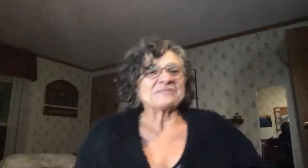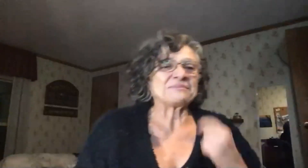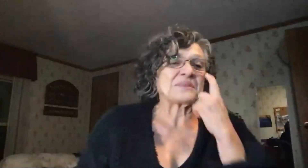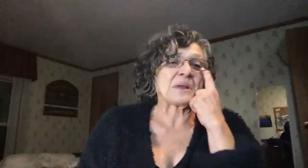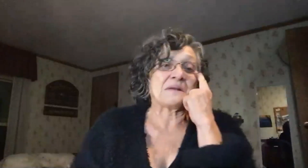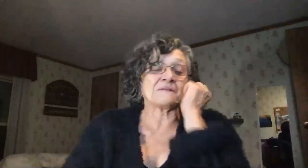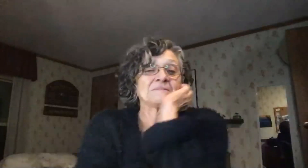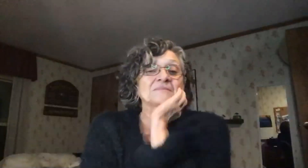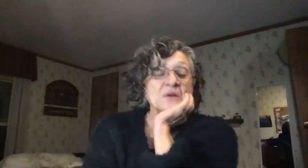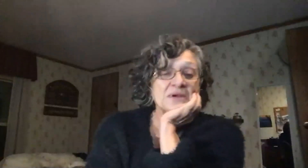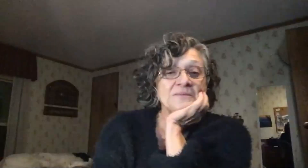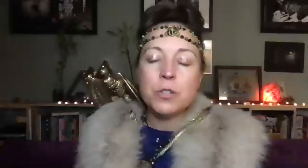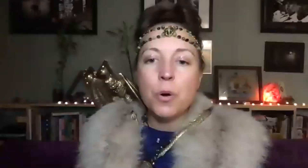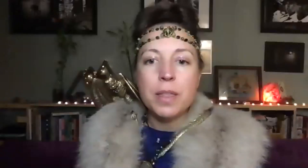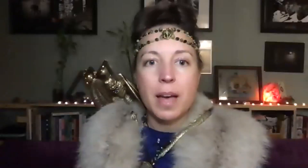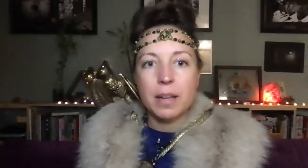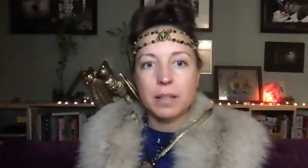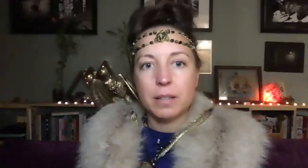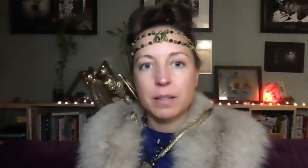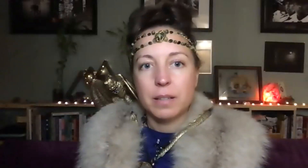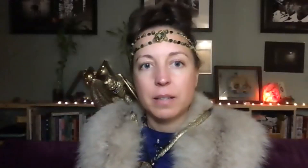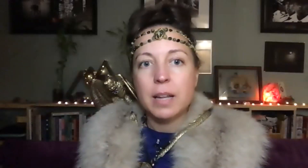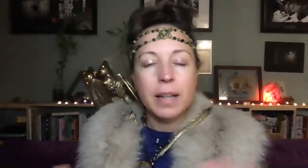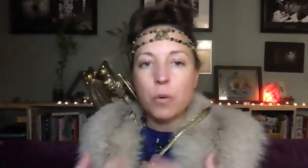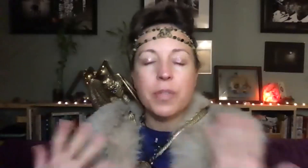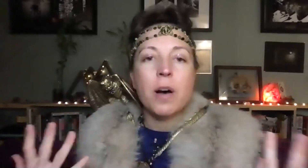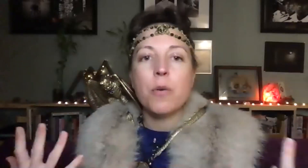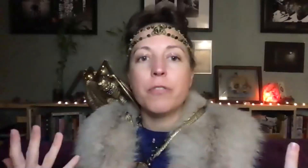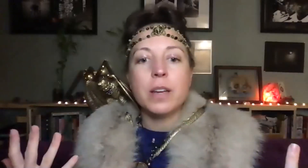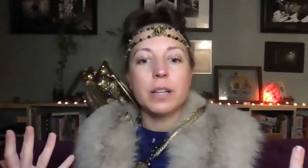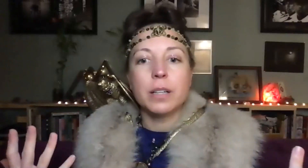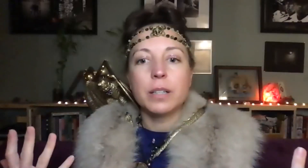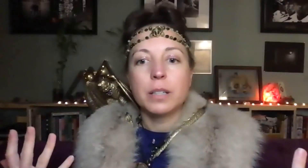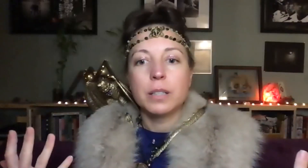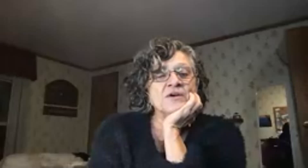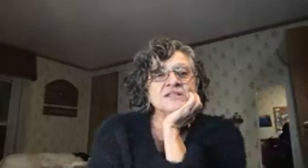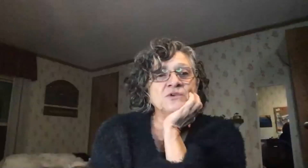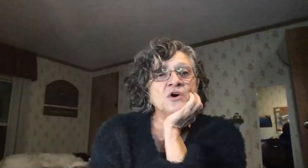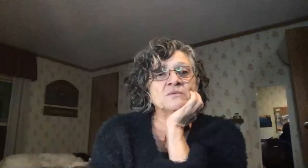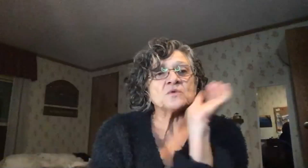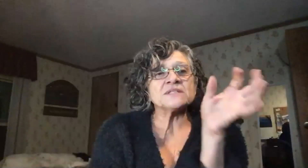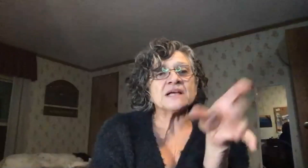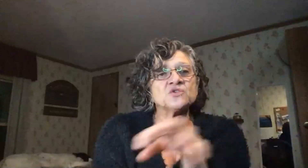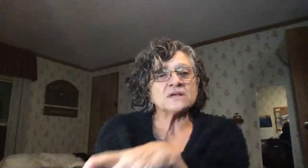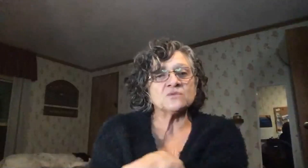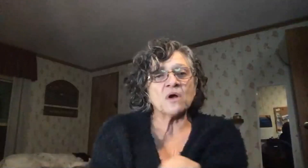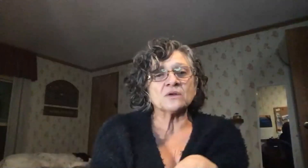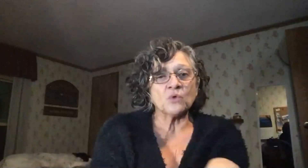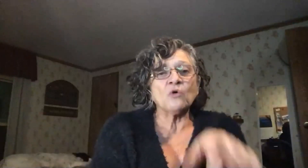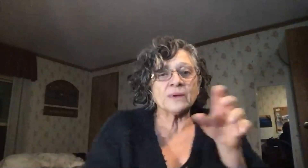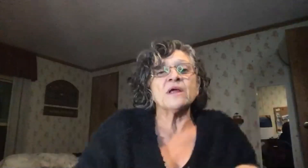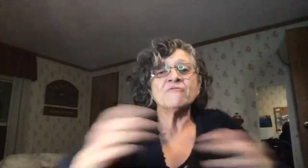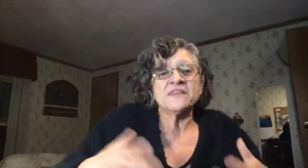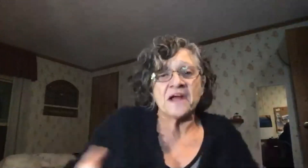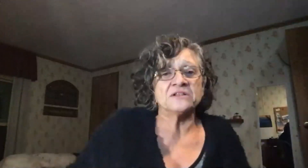travel like freely. Okay. And enjoy that. So and like without fear. Okay, so no sex, drugs, and rock and